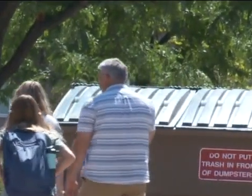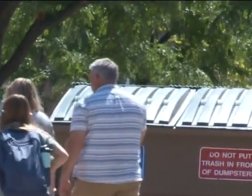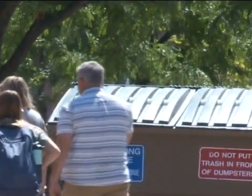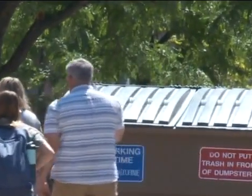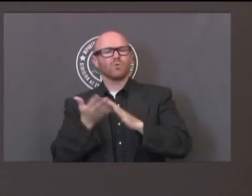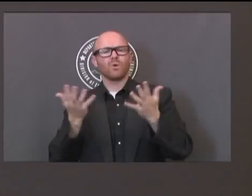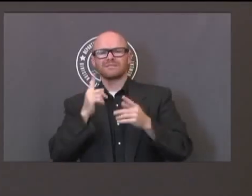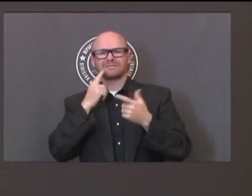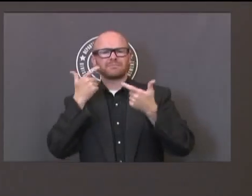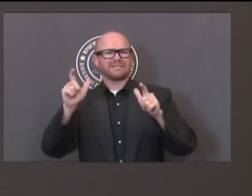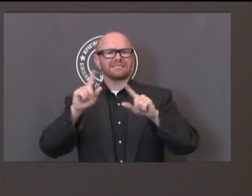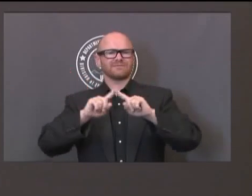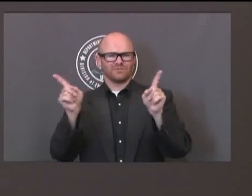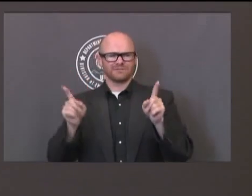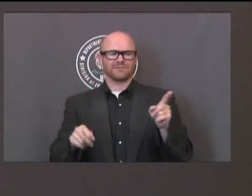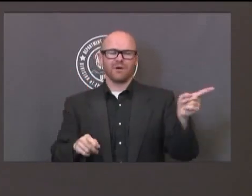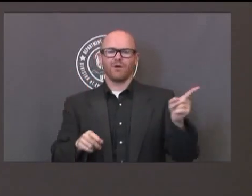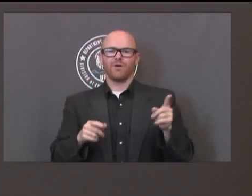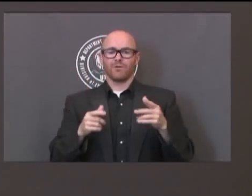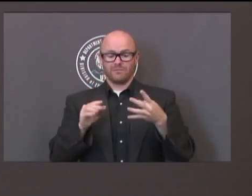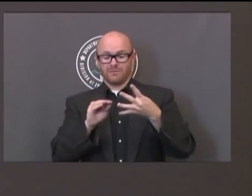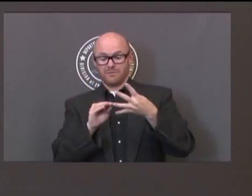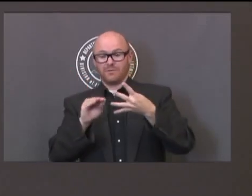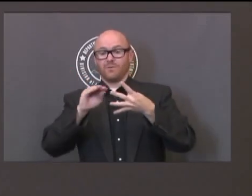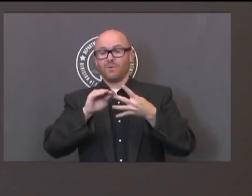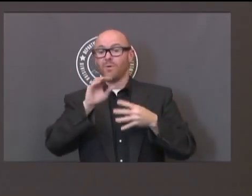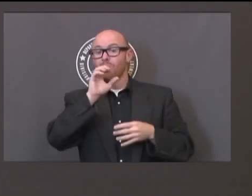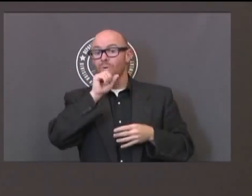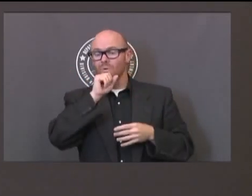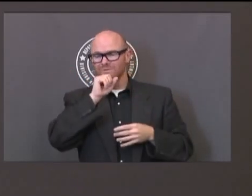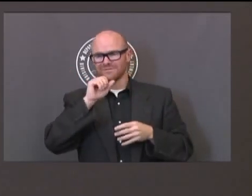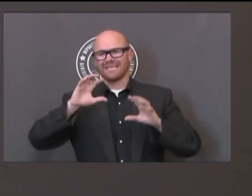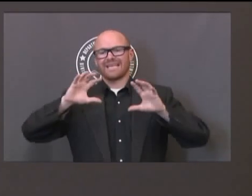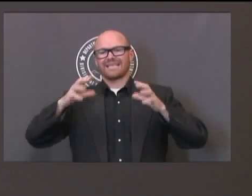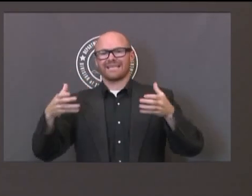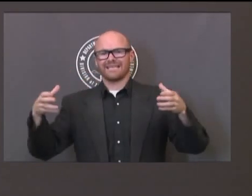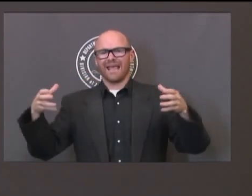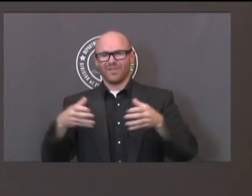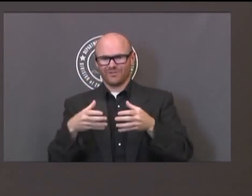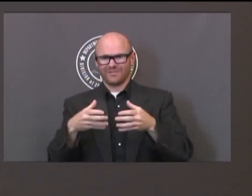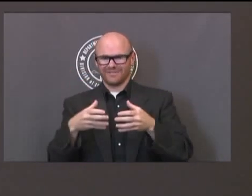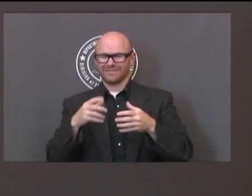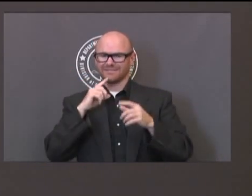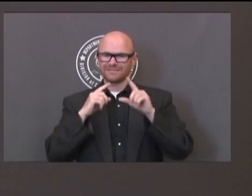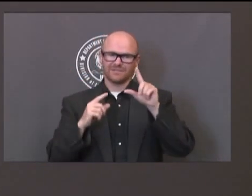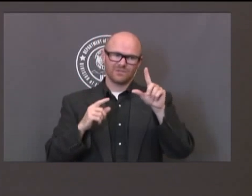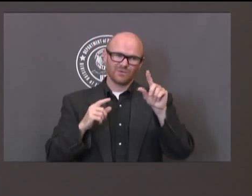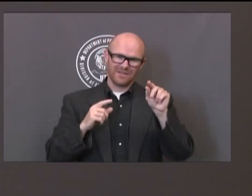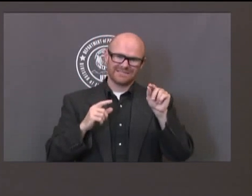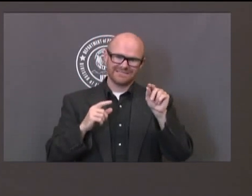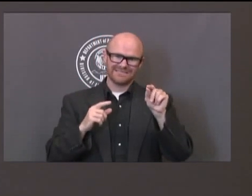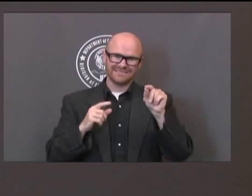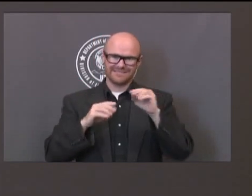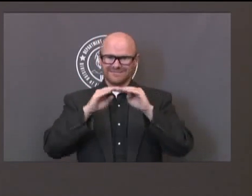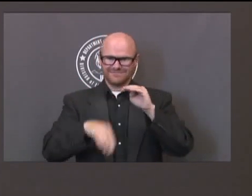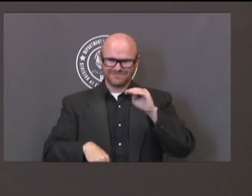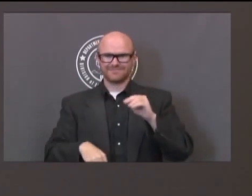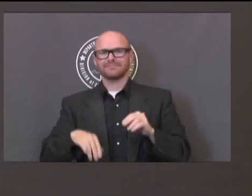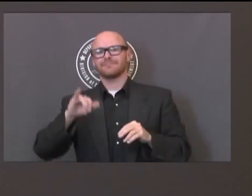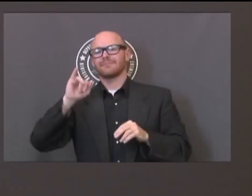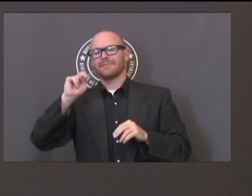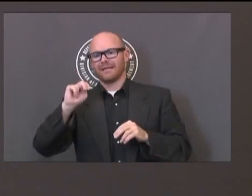cases surge. Gatherings are limited under orange as far as how many you can gather, 20 or 50, and in-house dining will